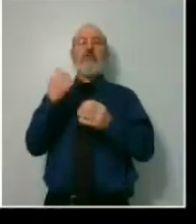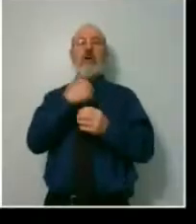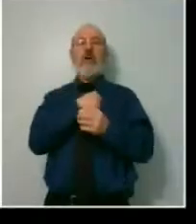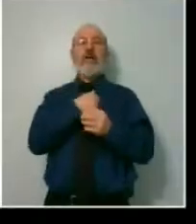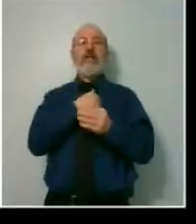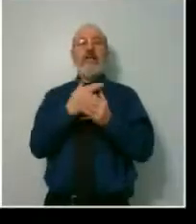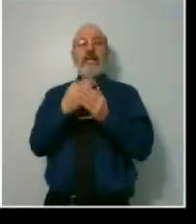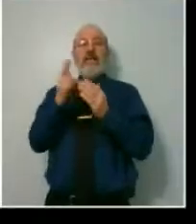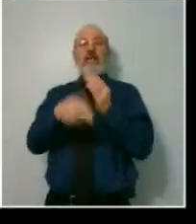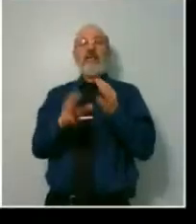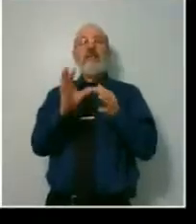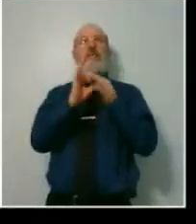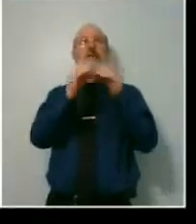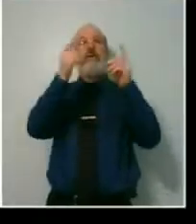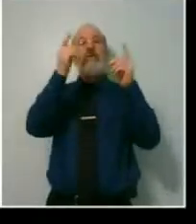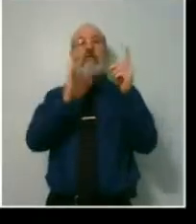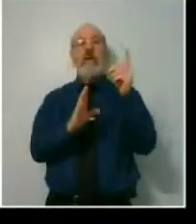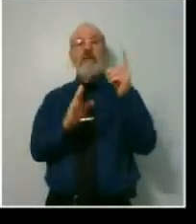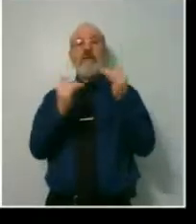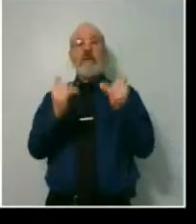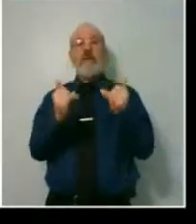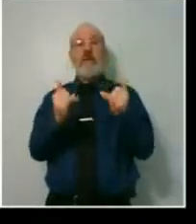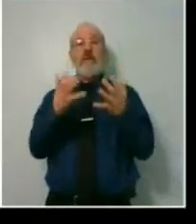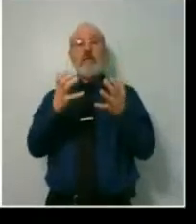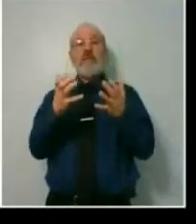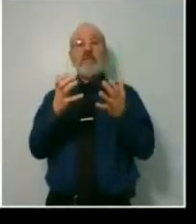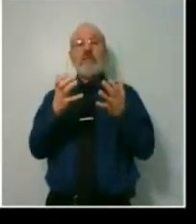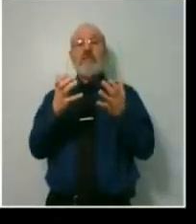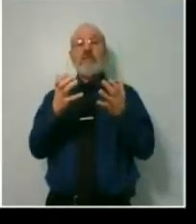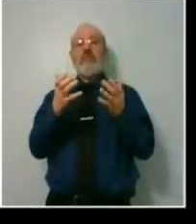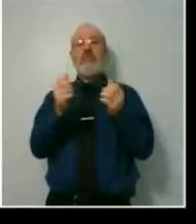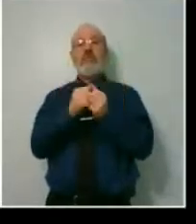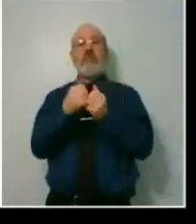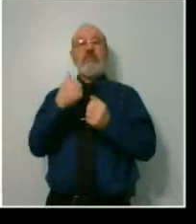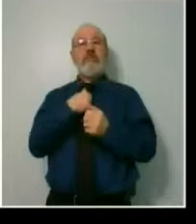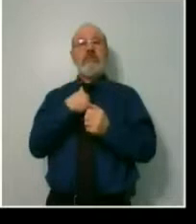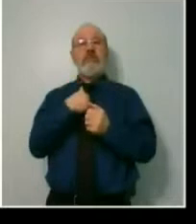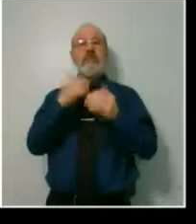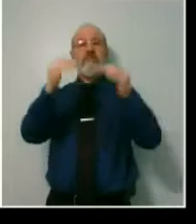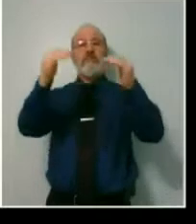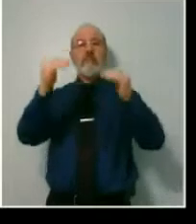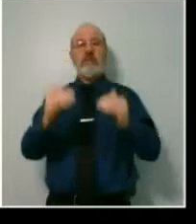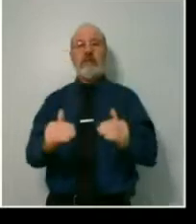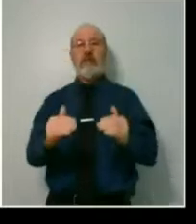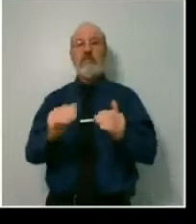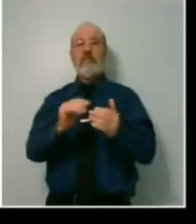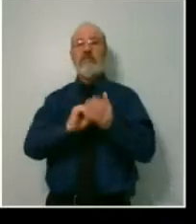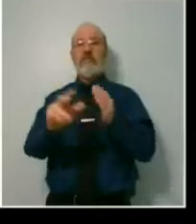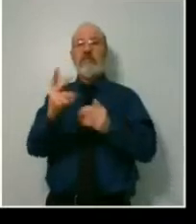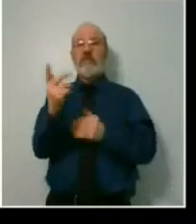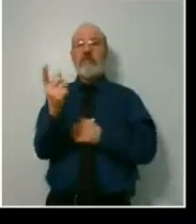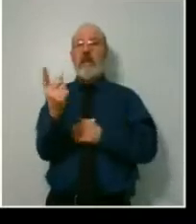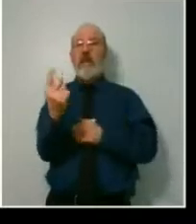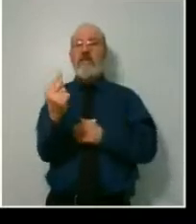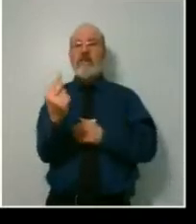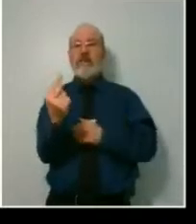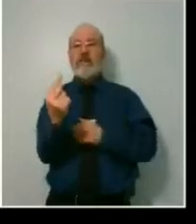God. Now I want you to go with me down to verse number 11.